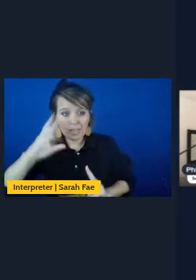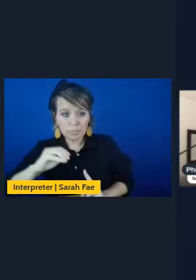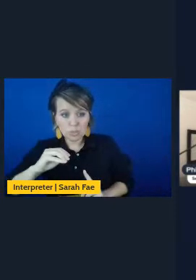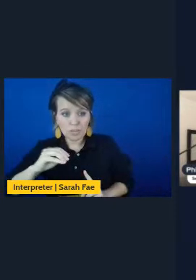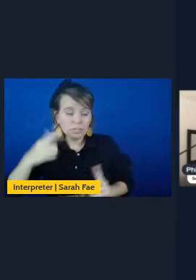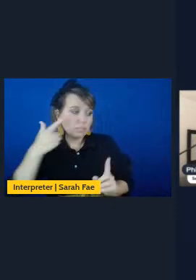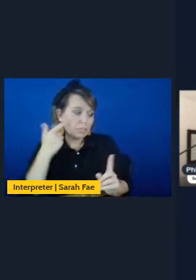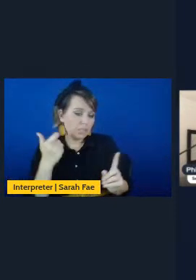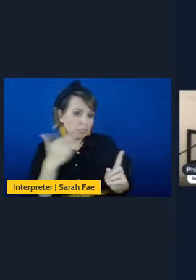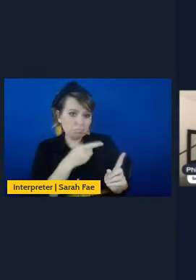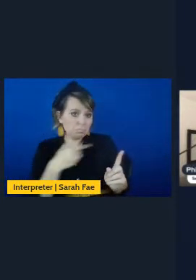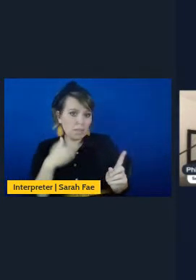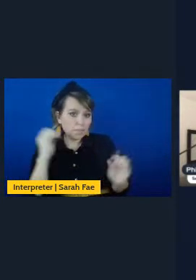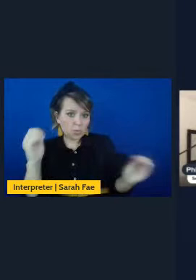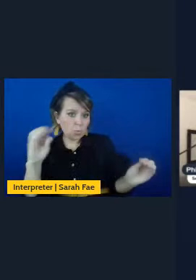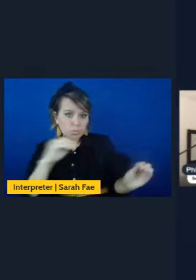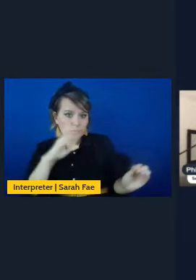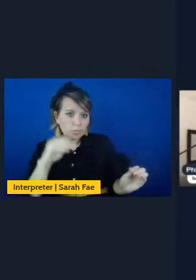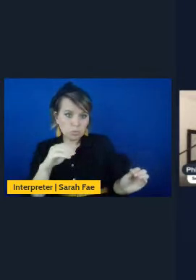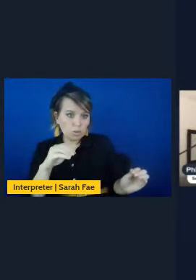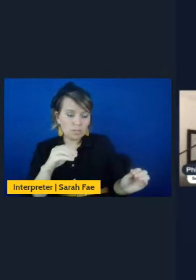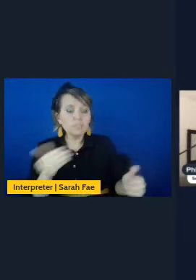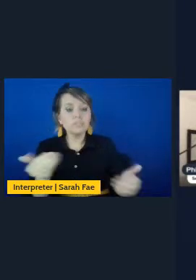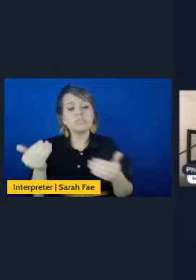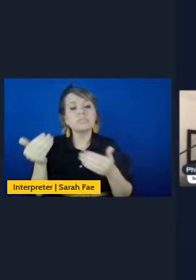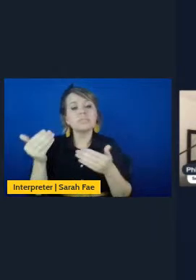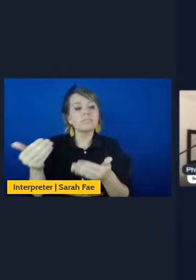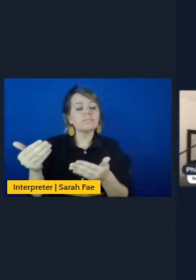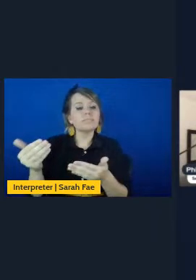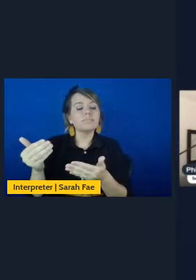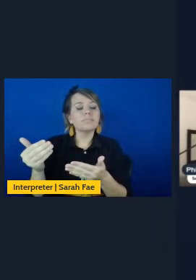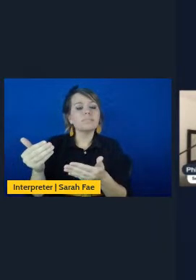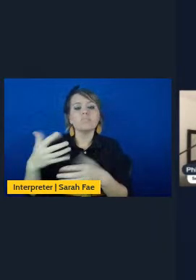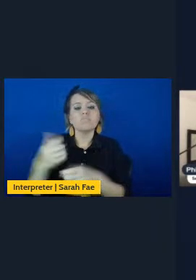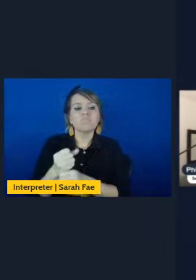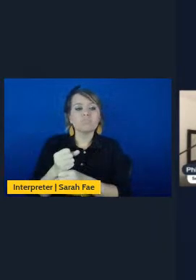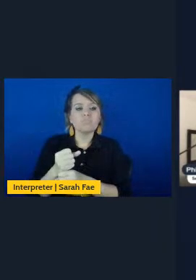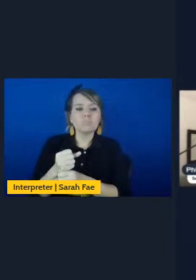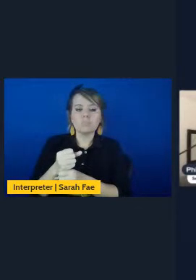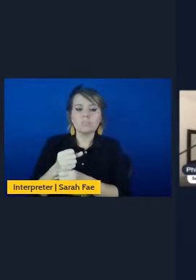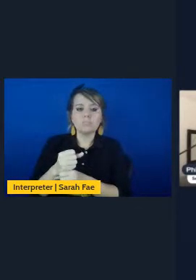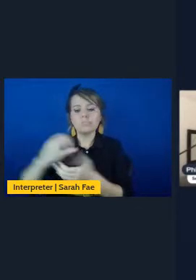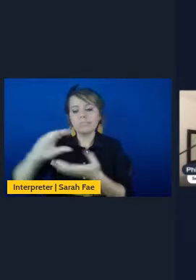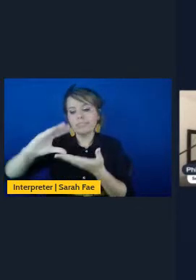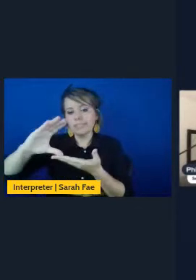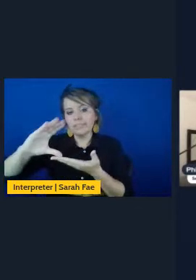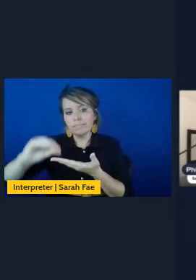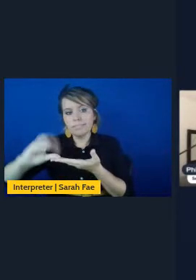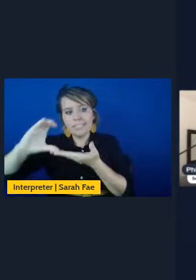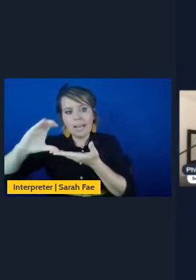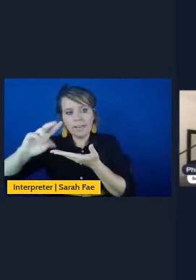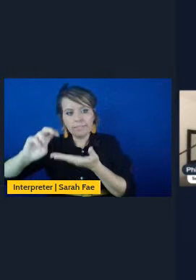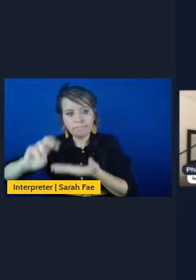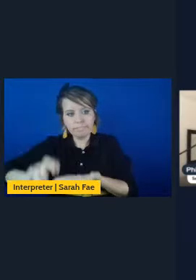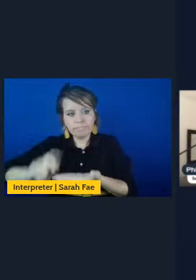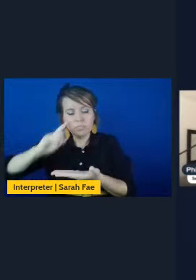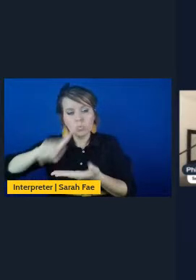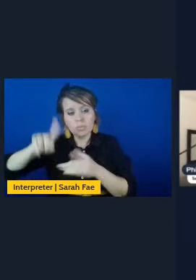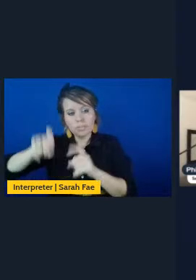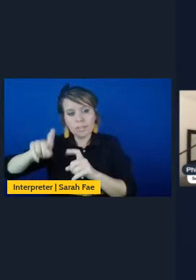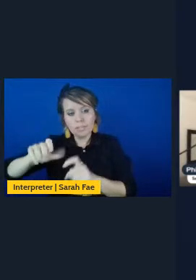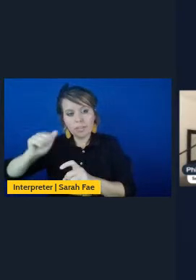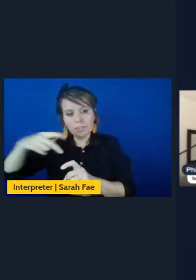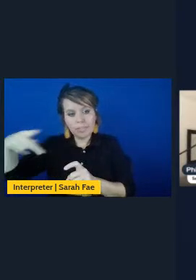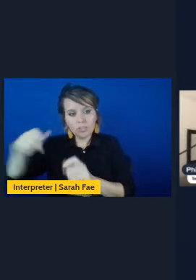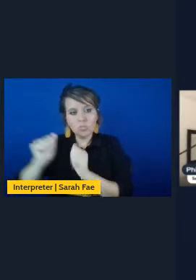no snapshot, it then went ahead and synthesized the stack for testing your application with these